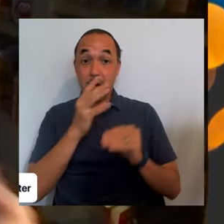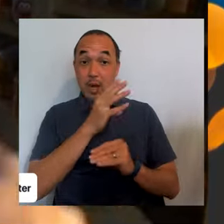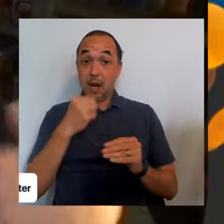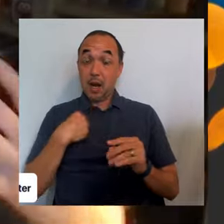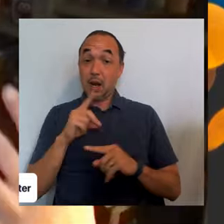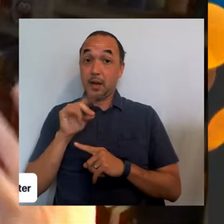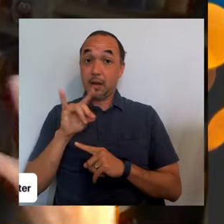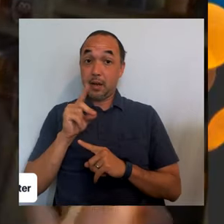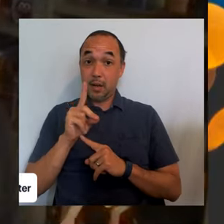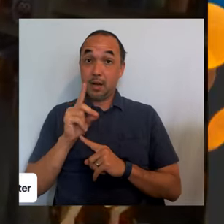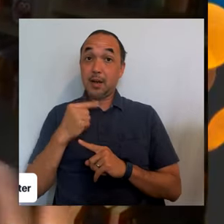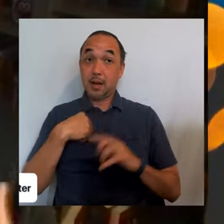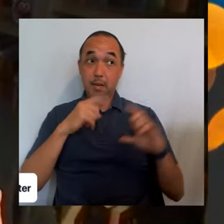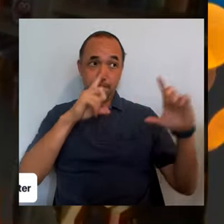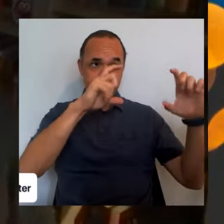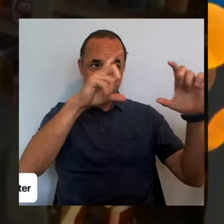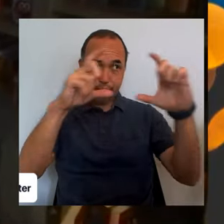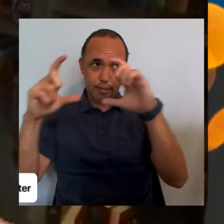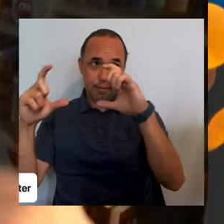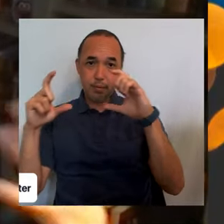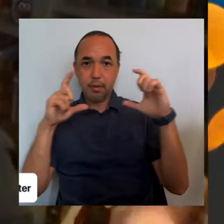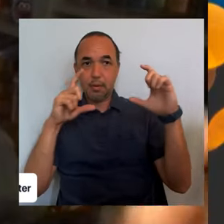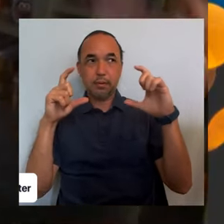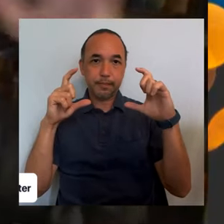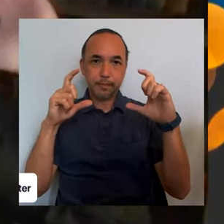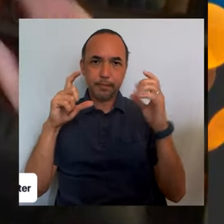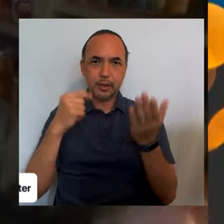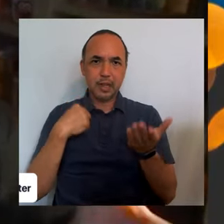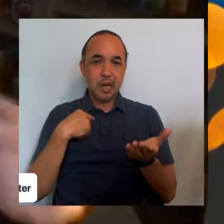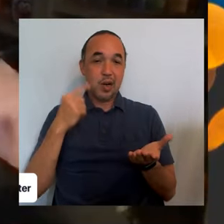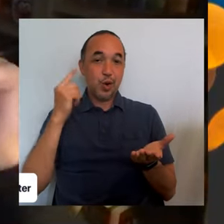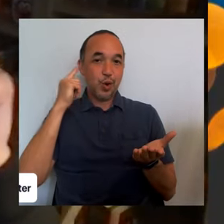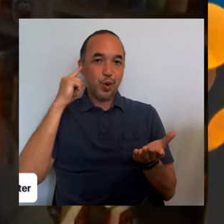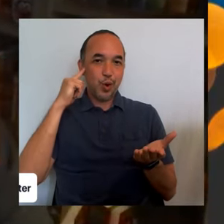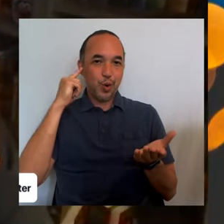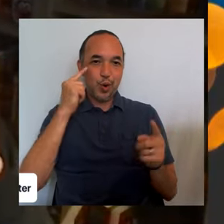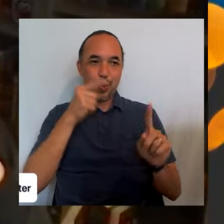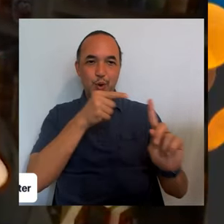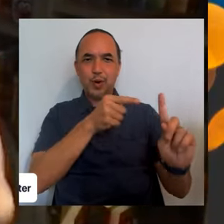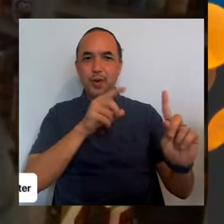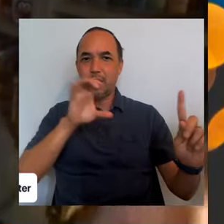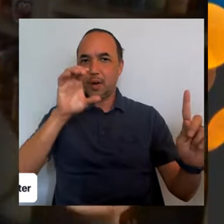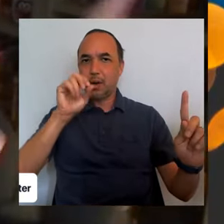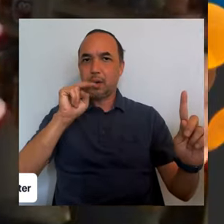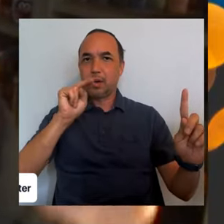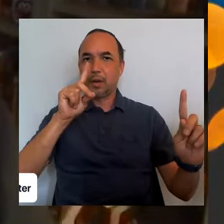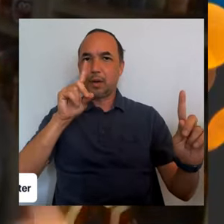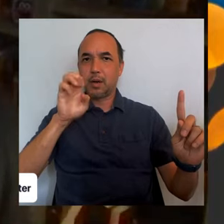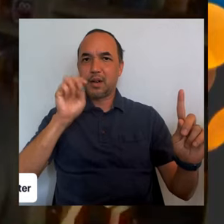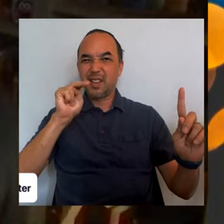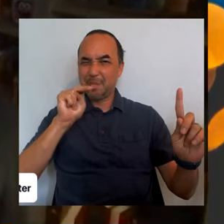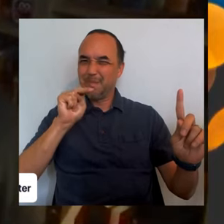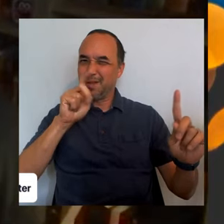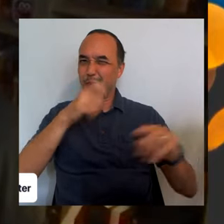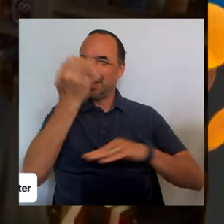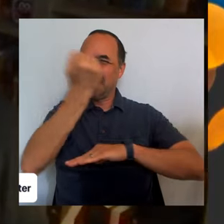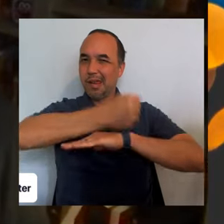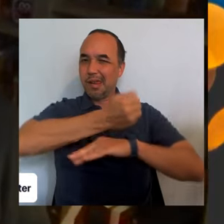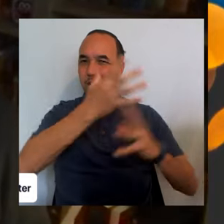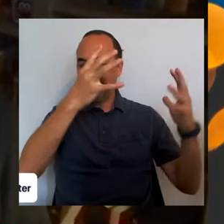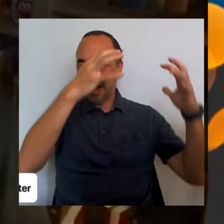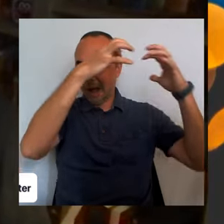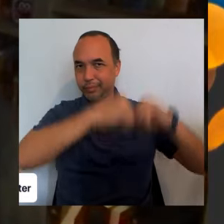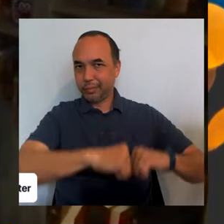myself. I heard it was condemned, but I was like, ah. But I went, snuck around, took some